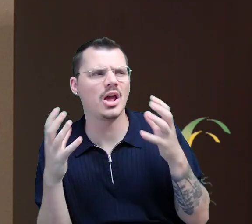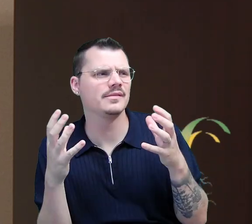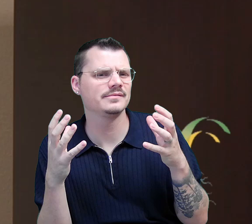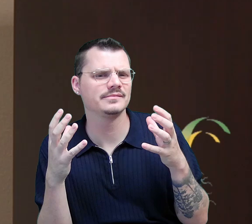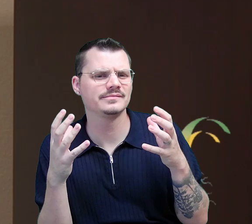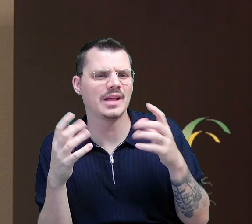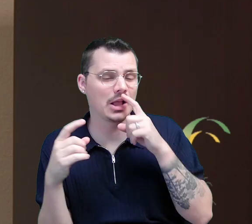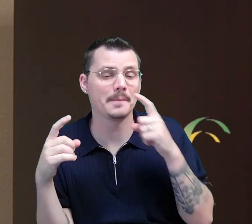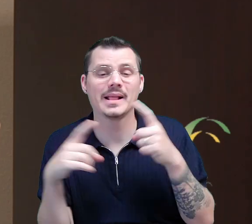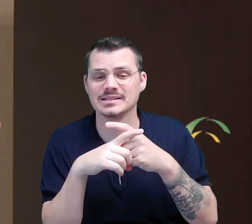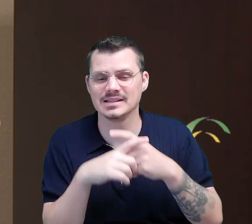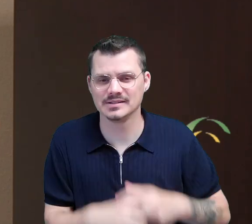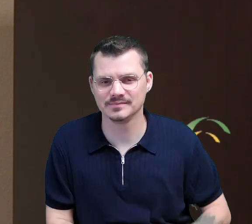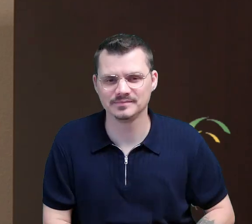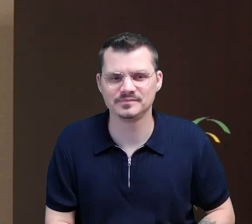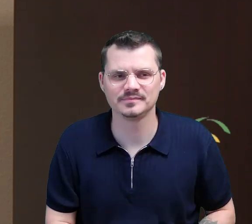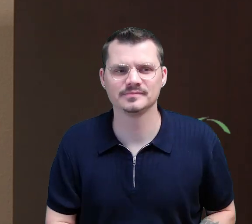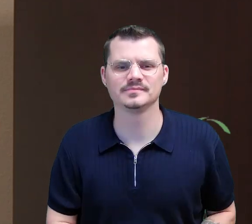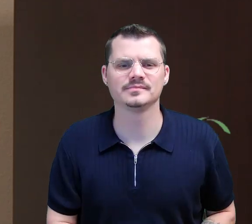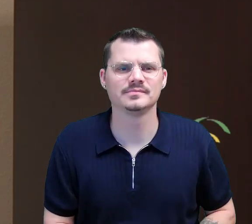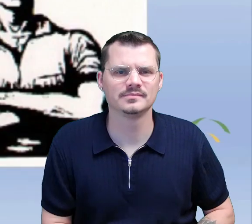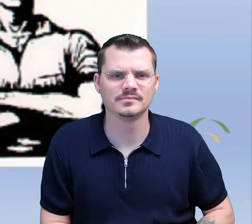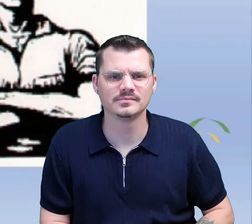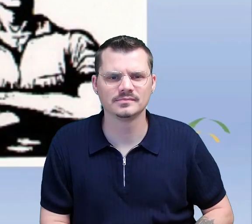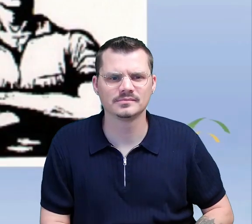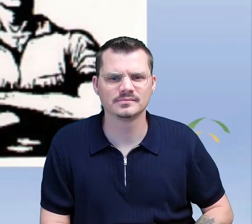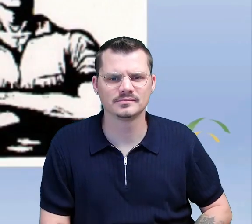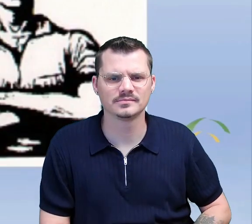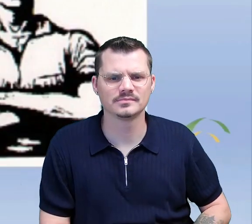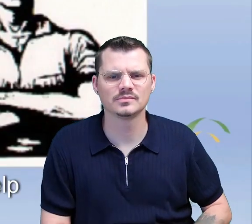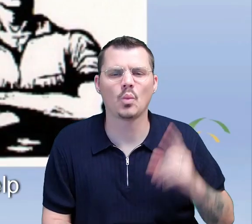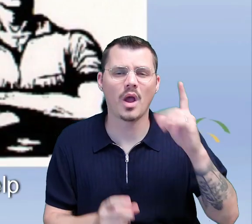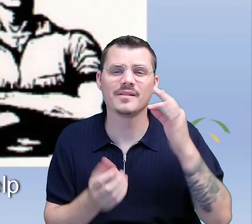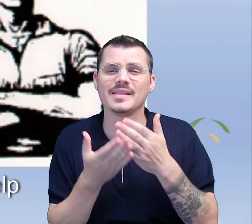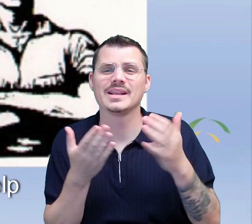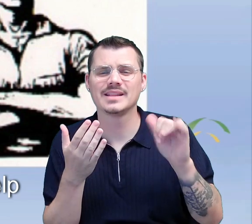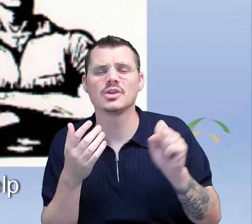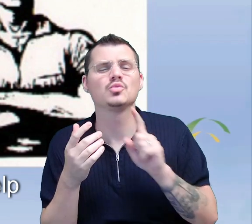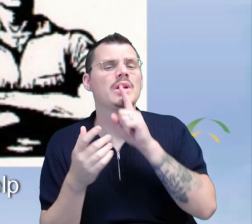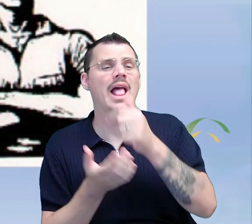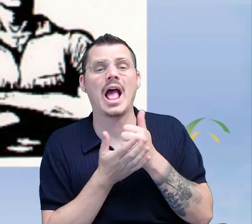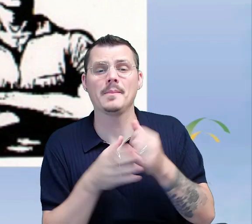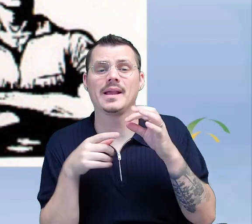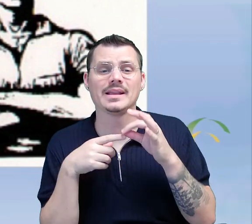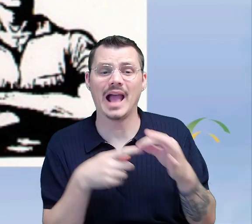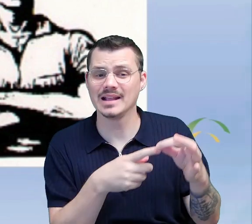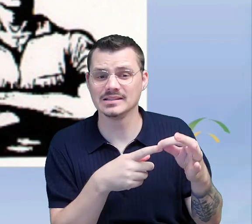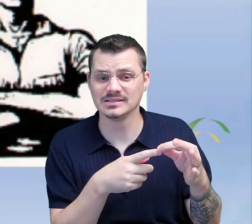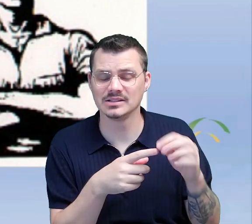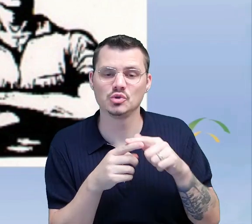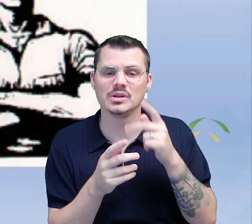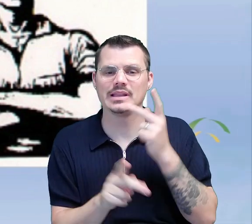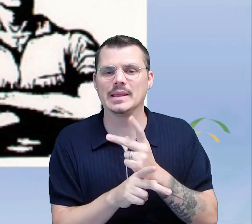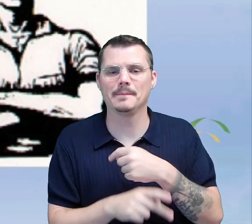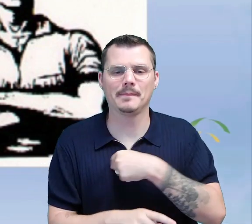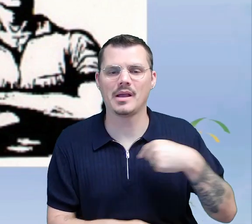complexity. one of the things that can really help guide us